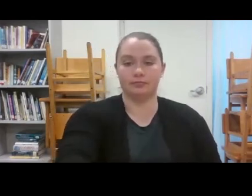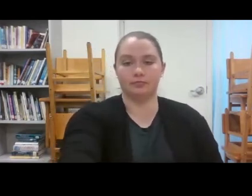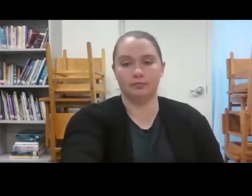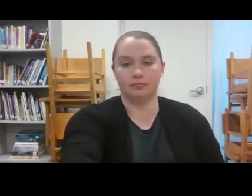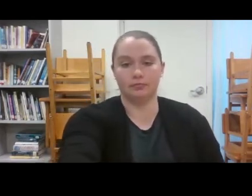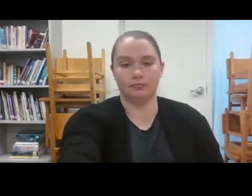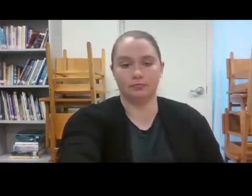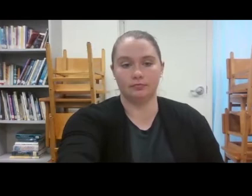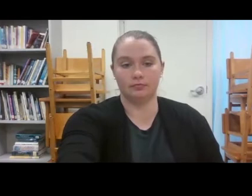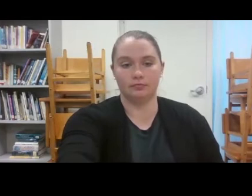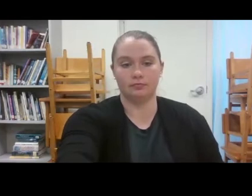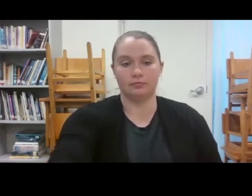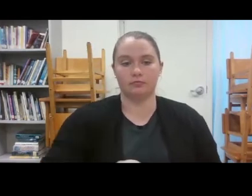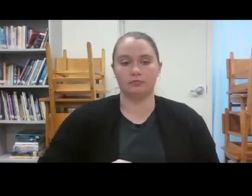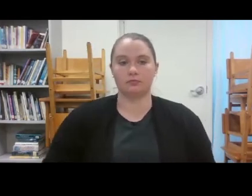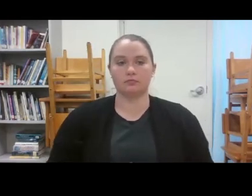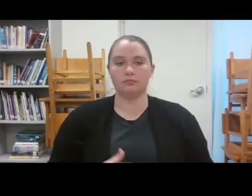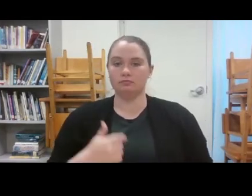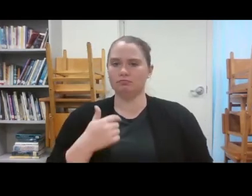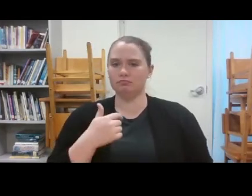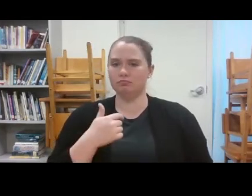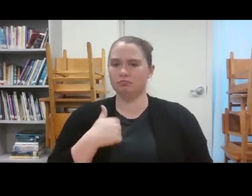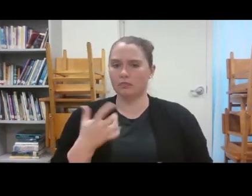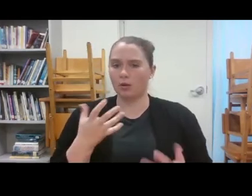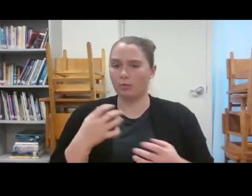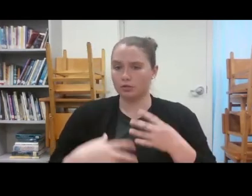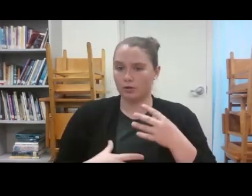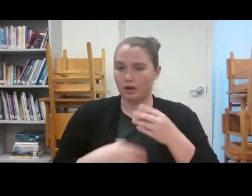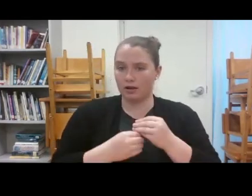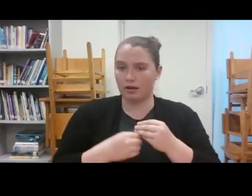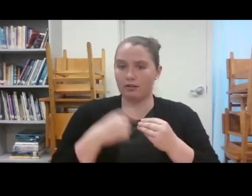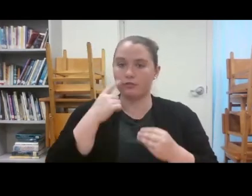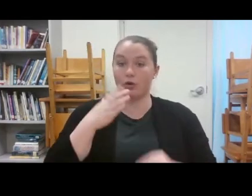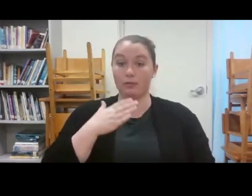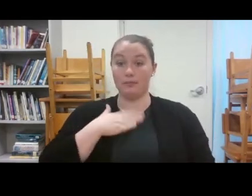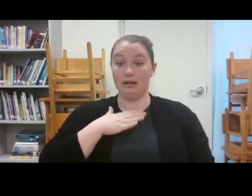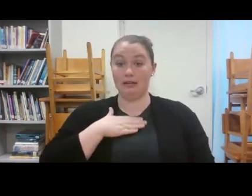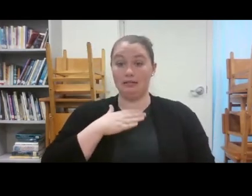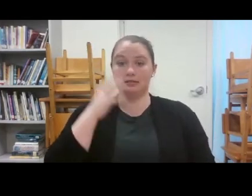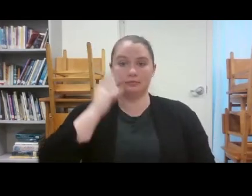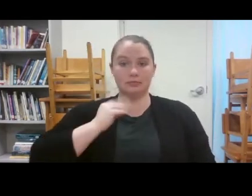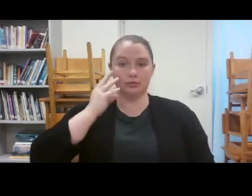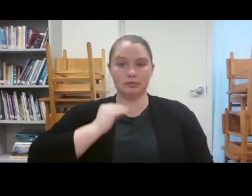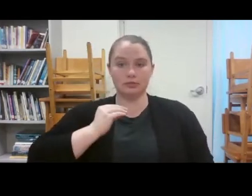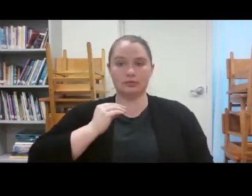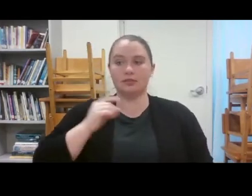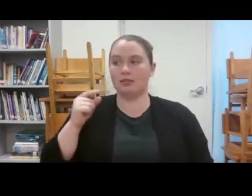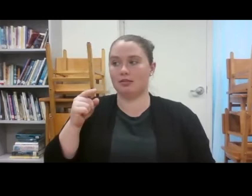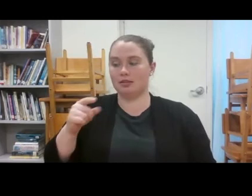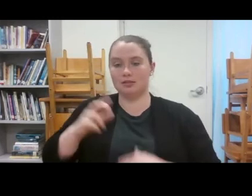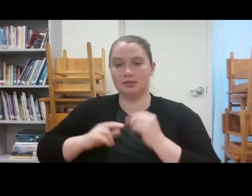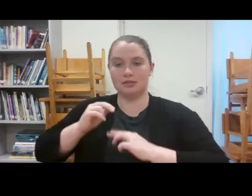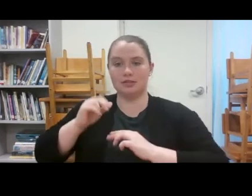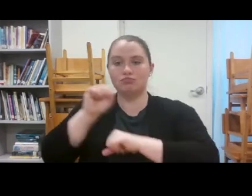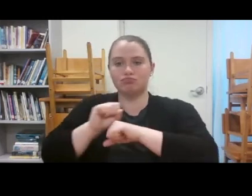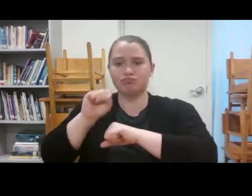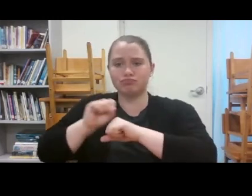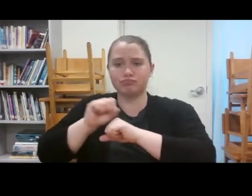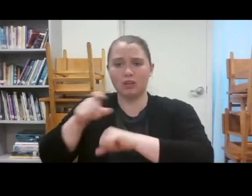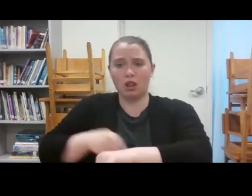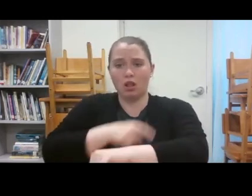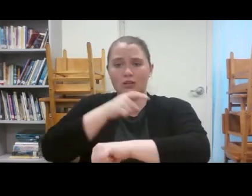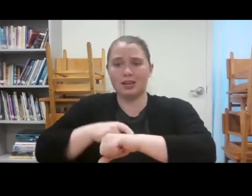And I want to add, just from my experience, having done facilities work for a long time, it